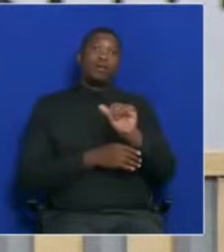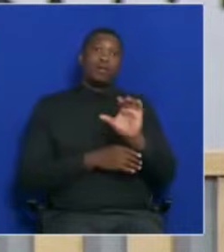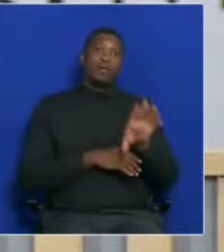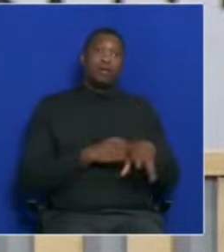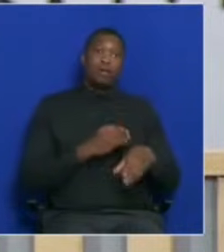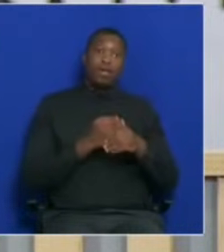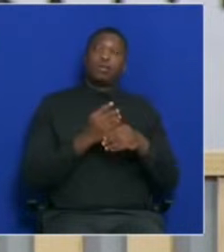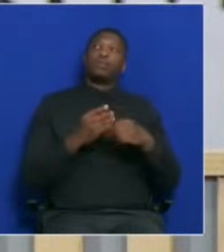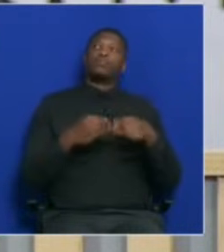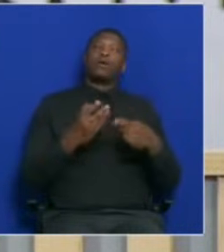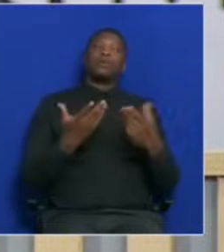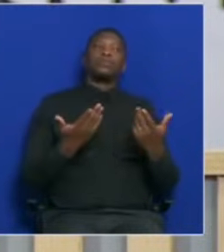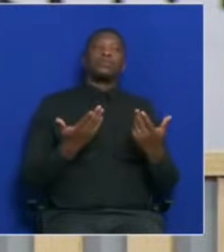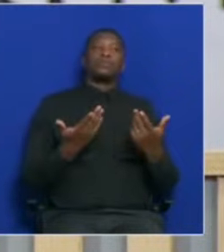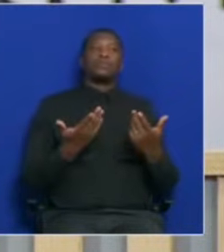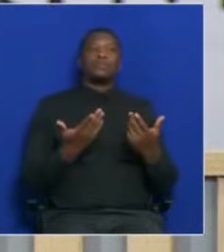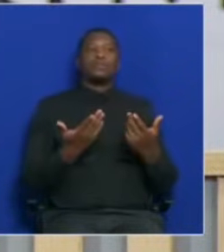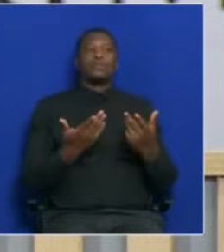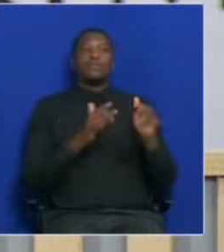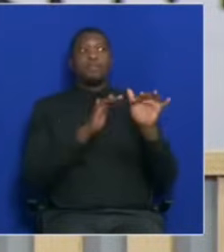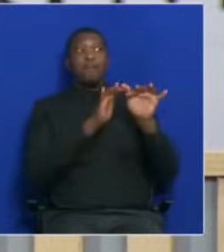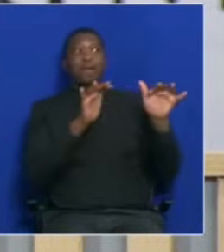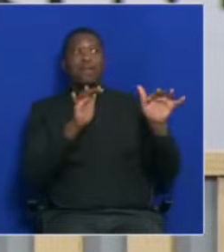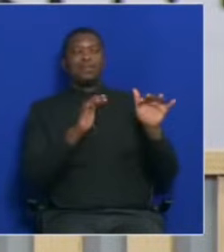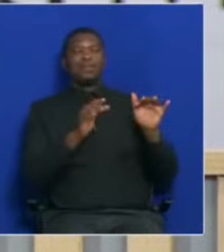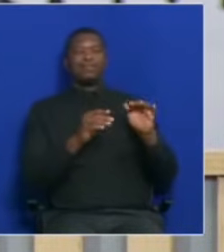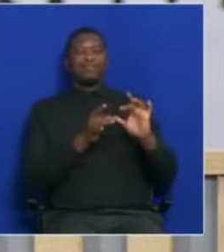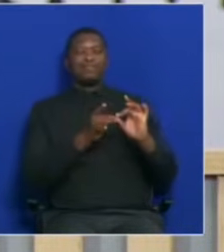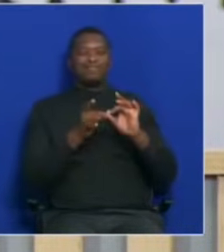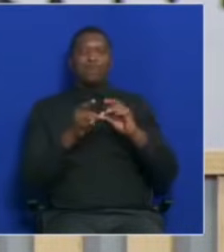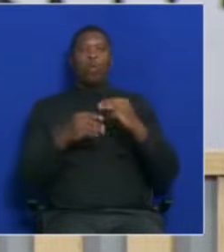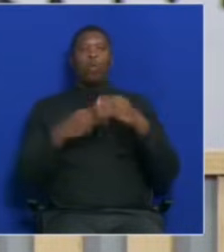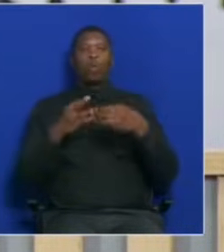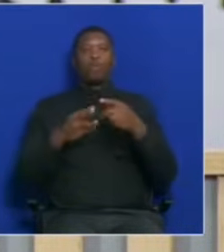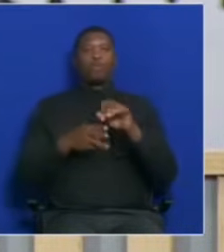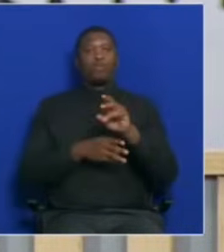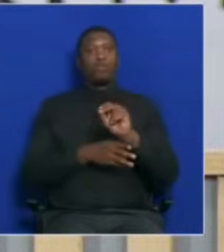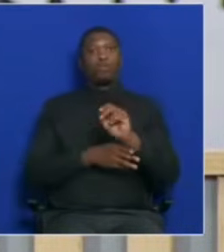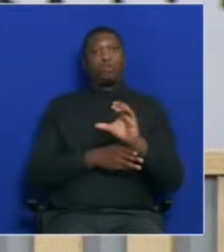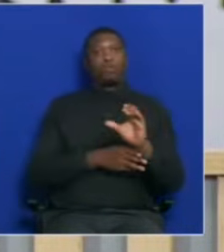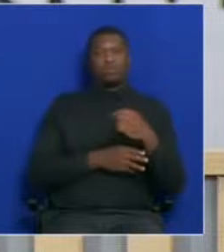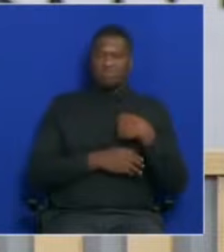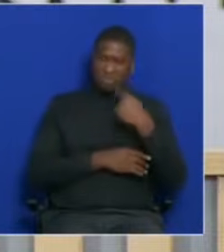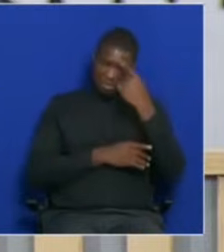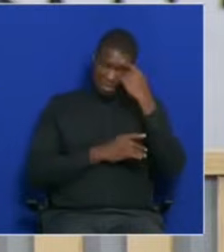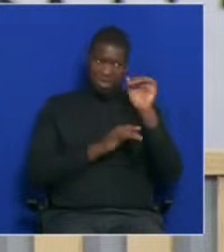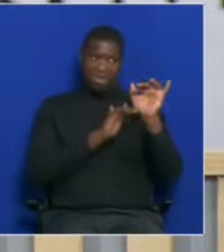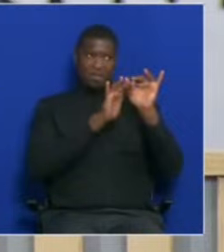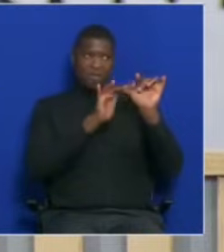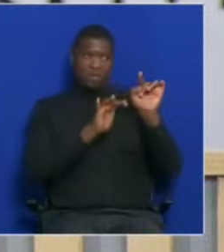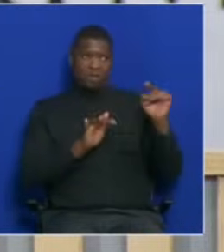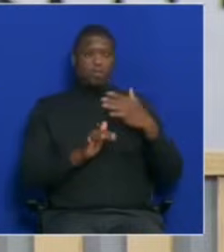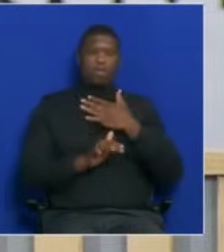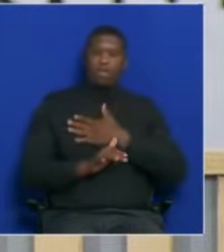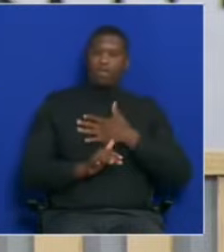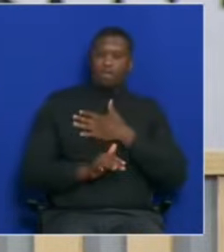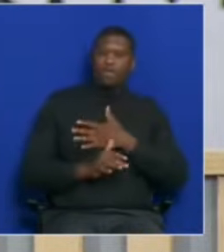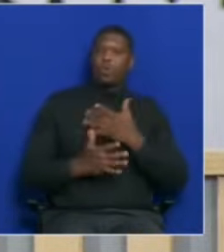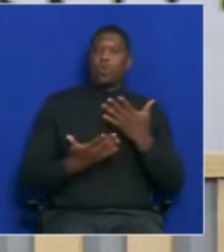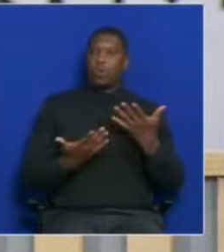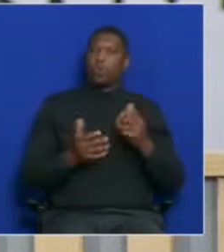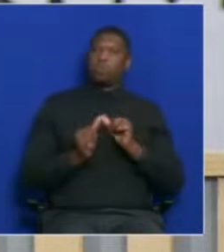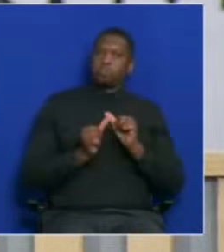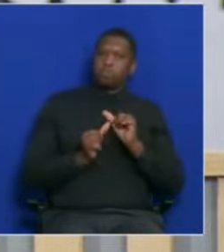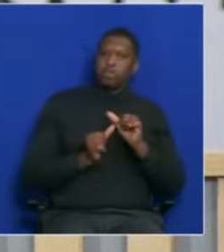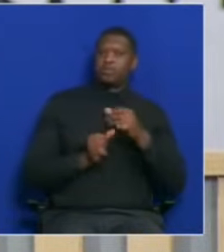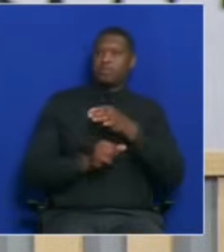of IDEC. So I think people would have felt even more empowered to